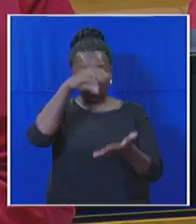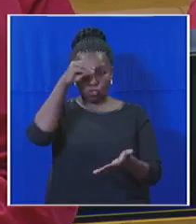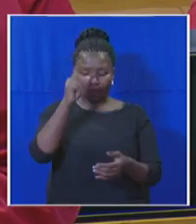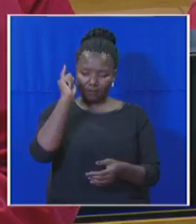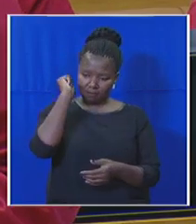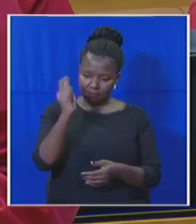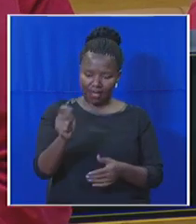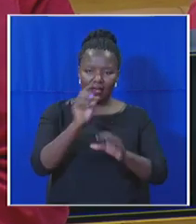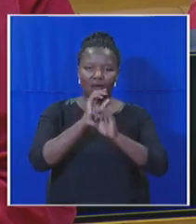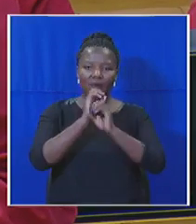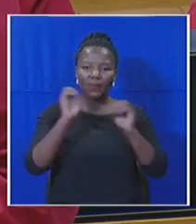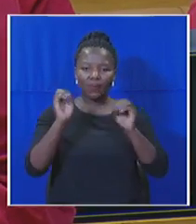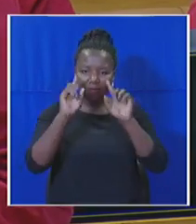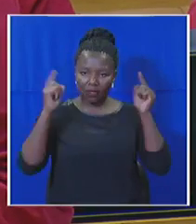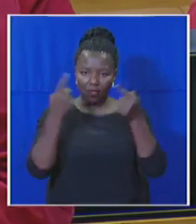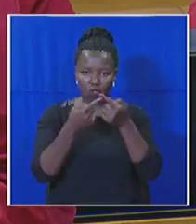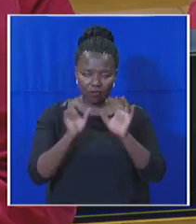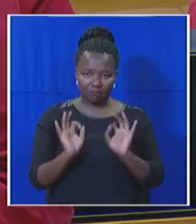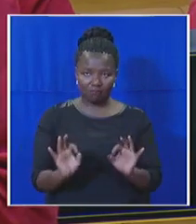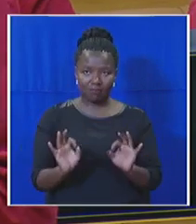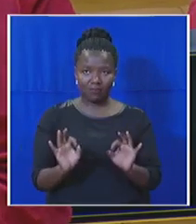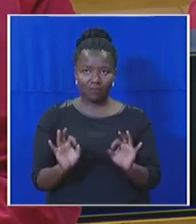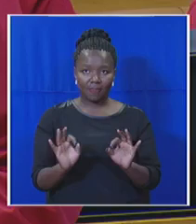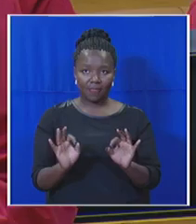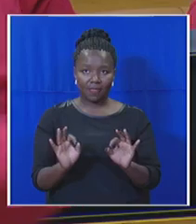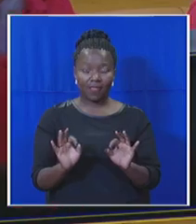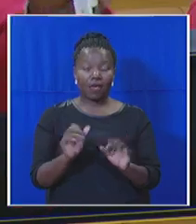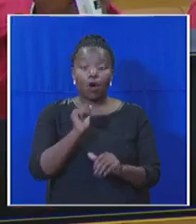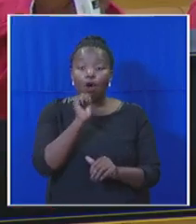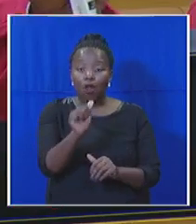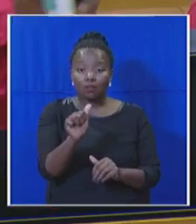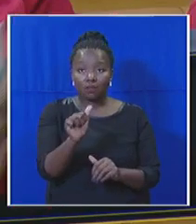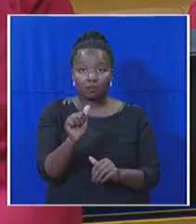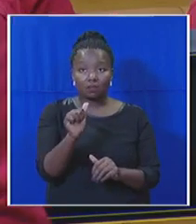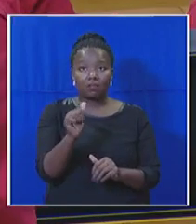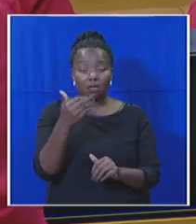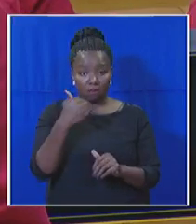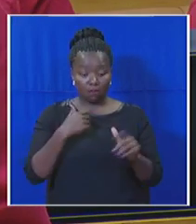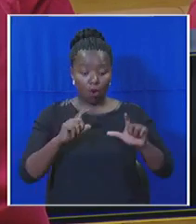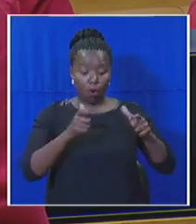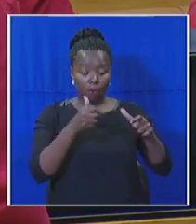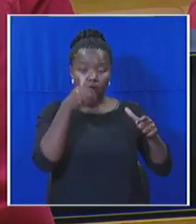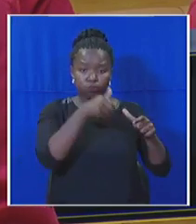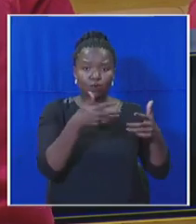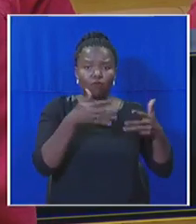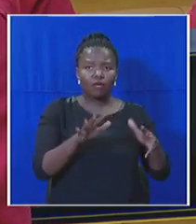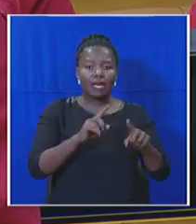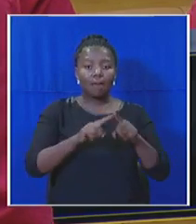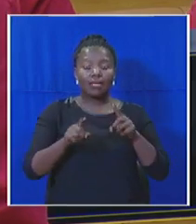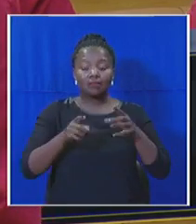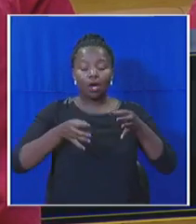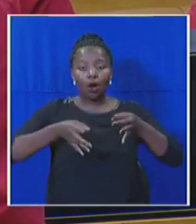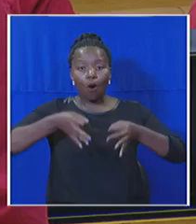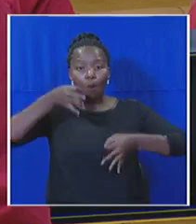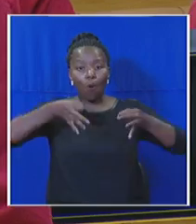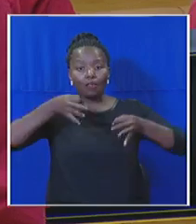fee-free universities? Fee-free universities or not? I know there is a commission, but what is the political attitude? Are